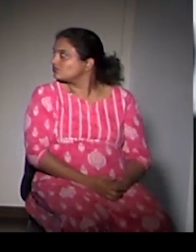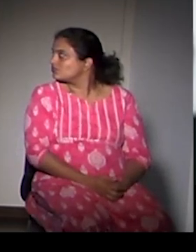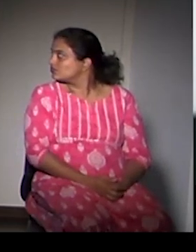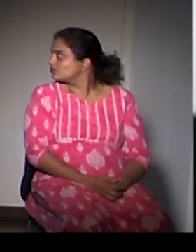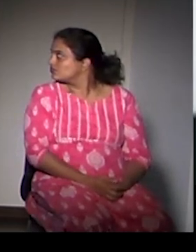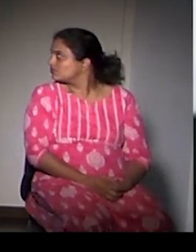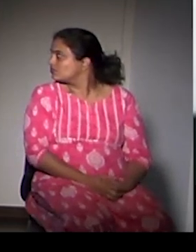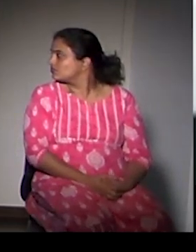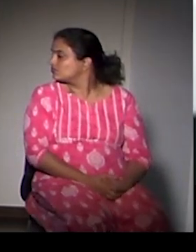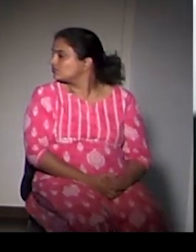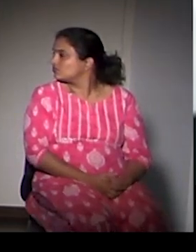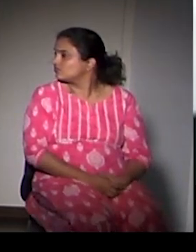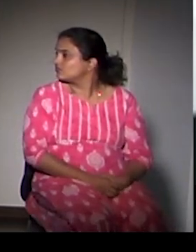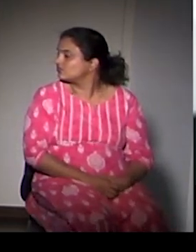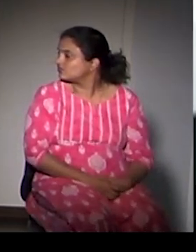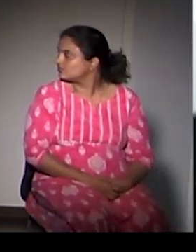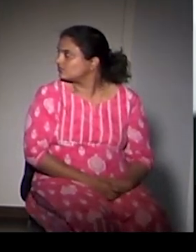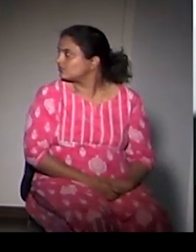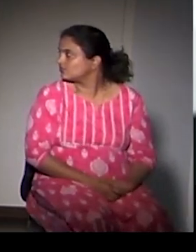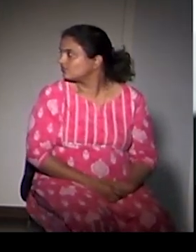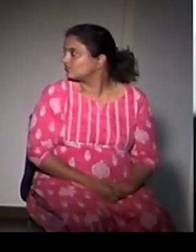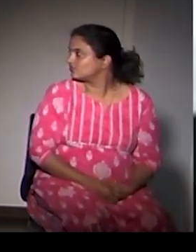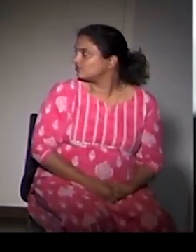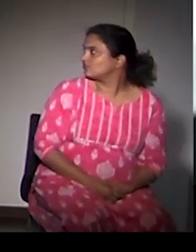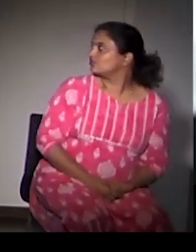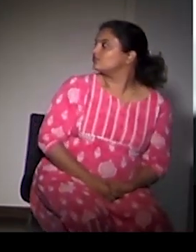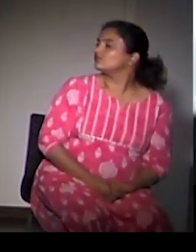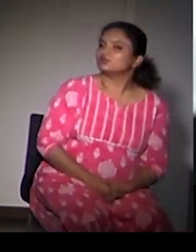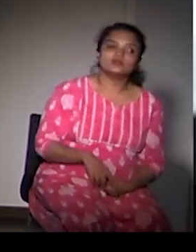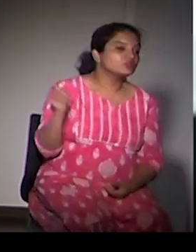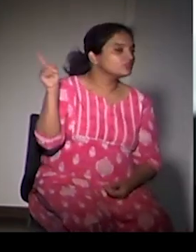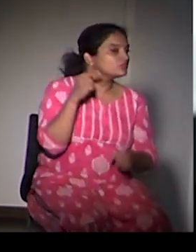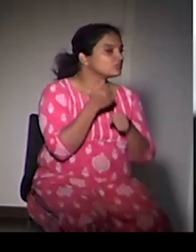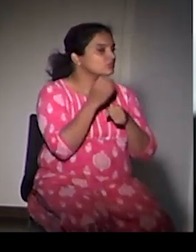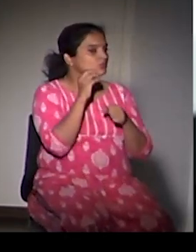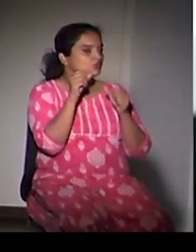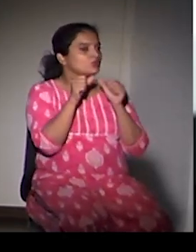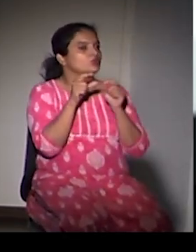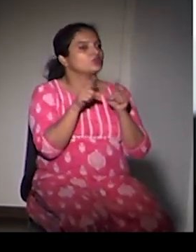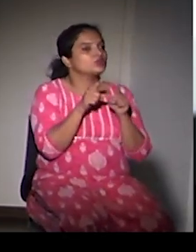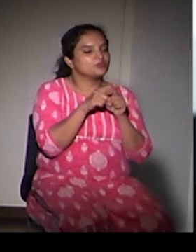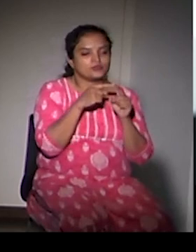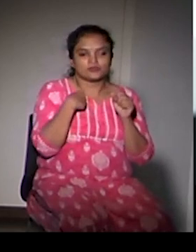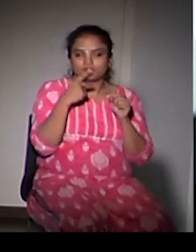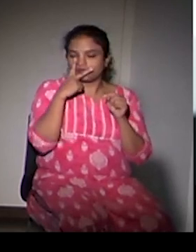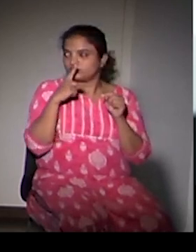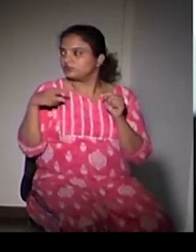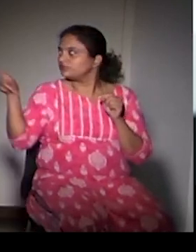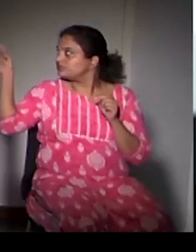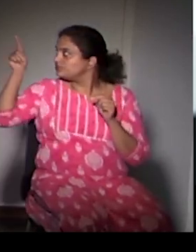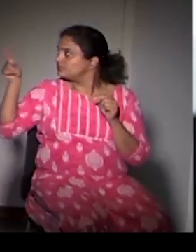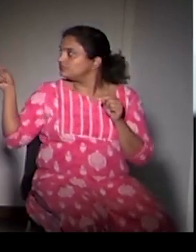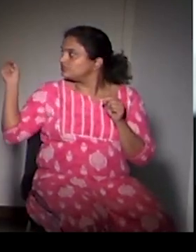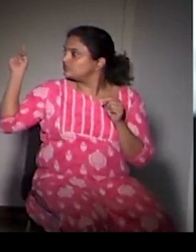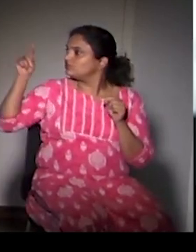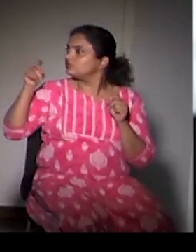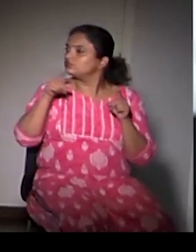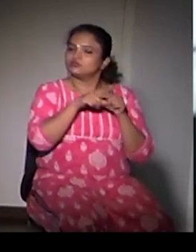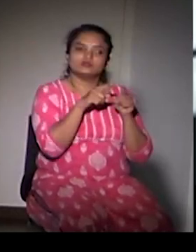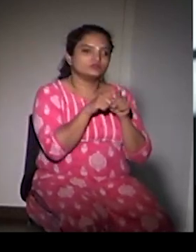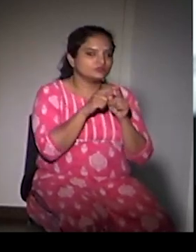And then the last example of this sort of thing is Goa. And then these are rather, there isn't really time to go into